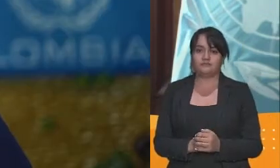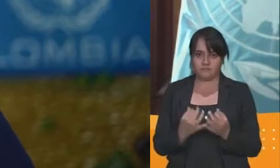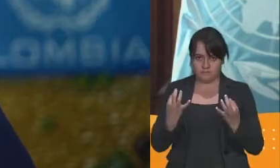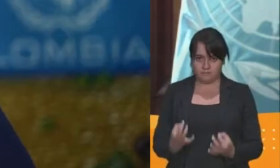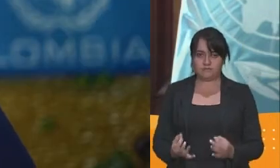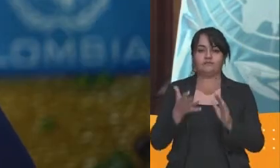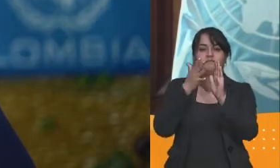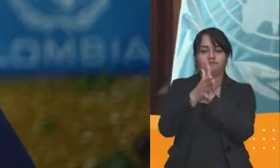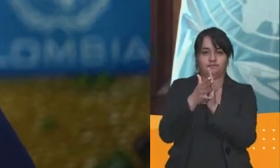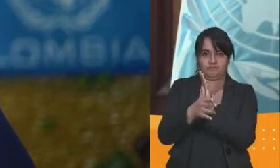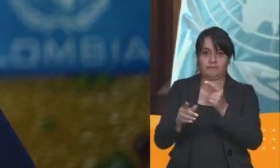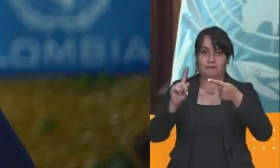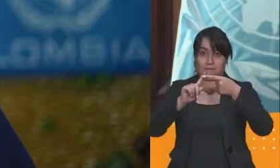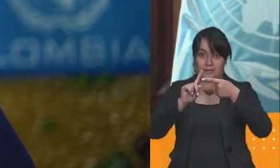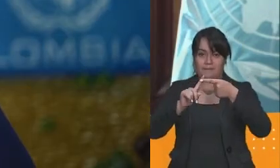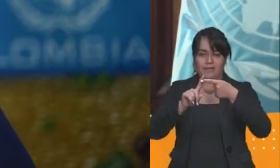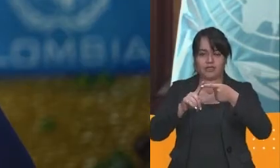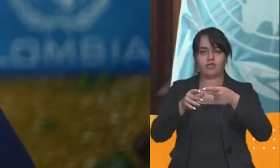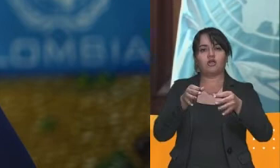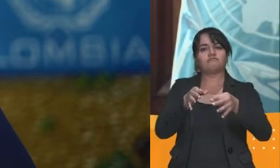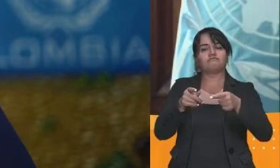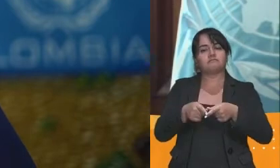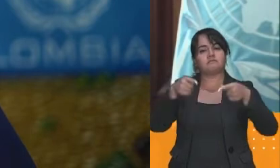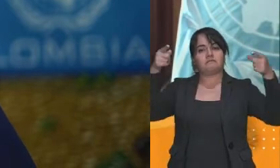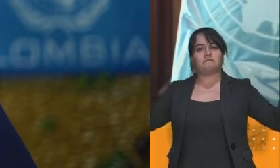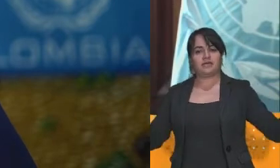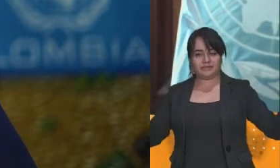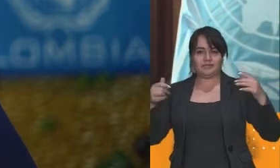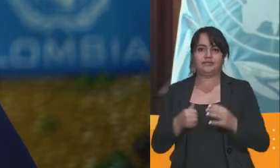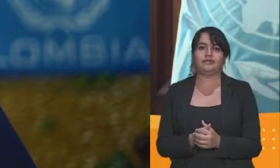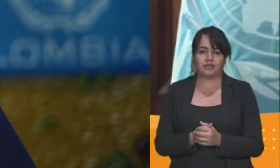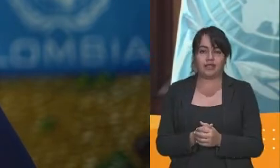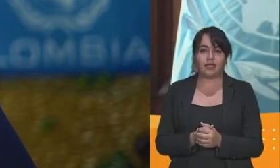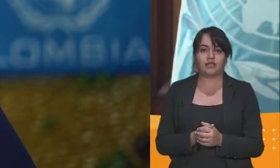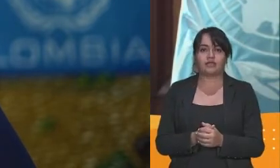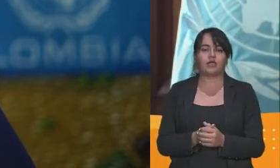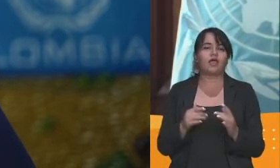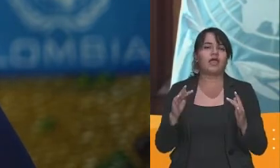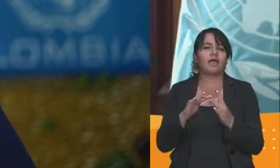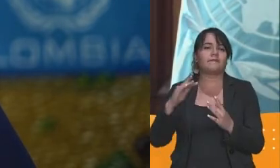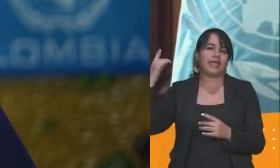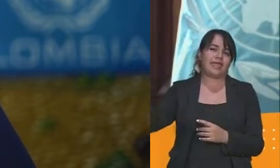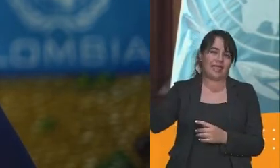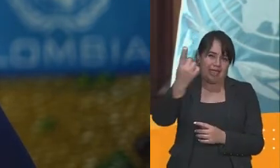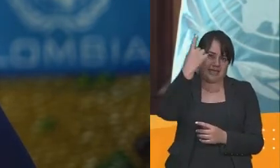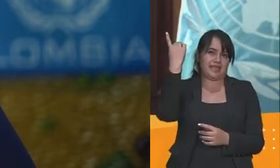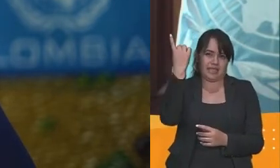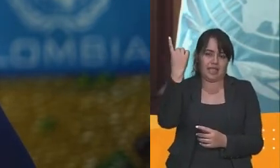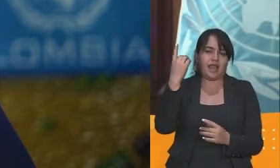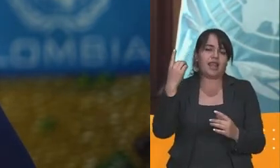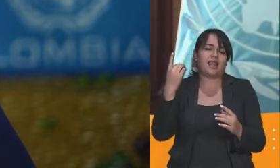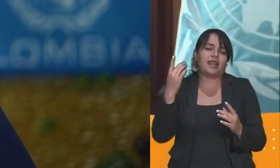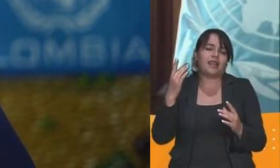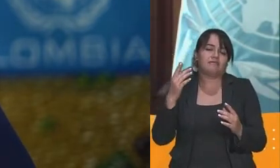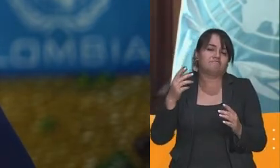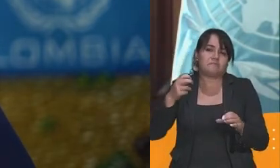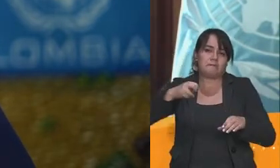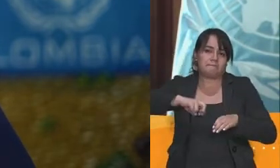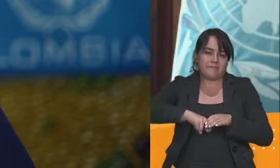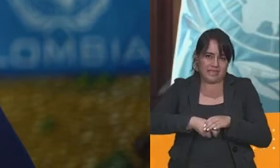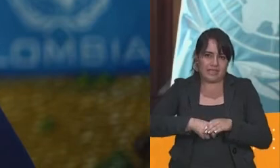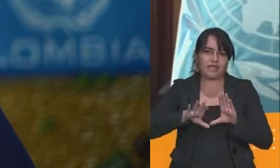Now we're going to show you the findings that we have spoken about in the first pillar, the detection pillar, but make an emphasis on what these exploitations with the use